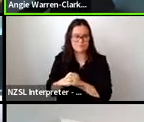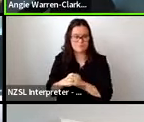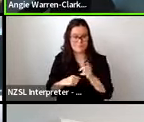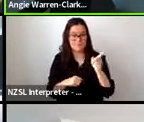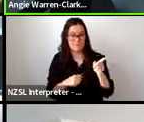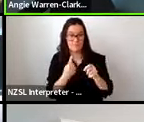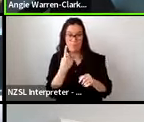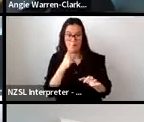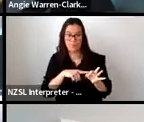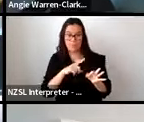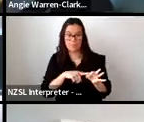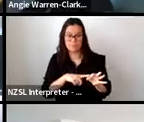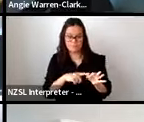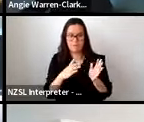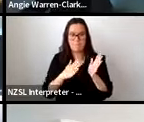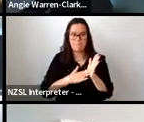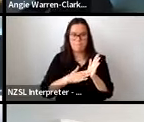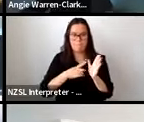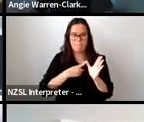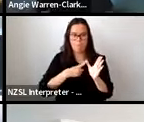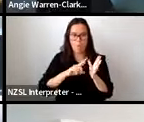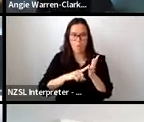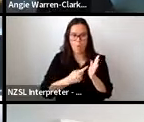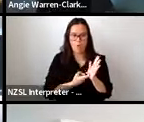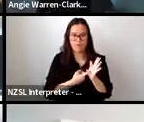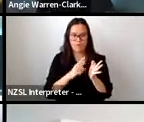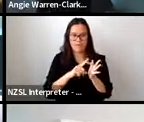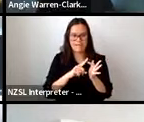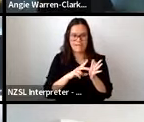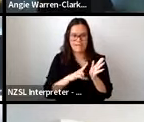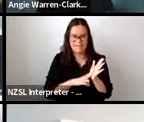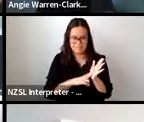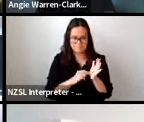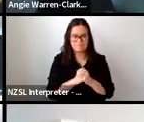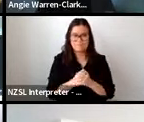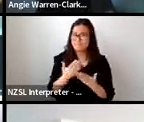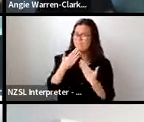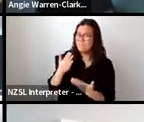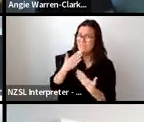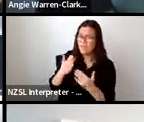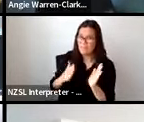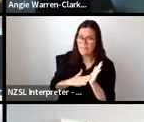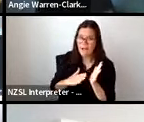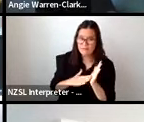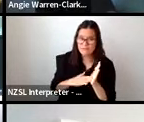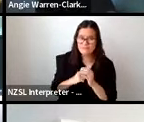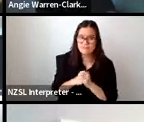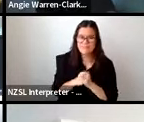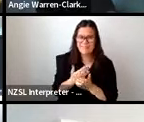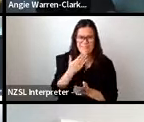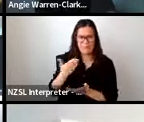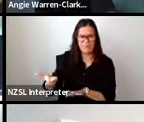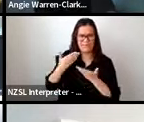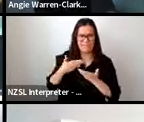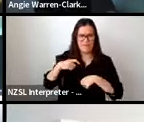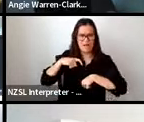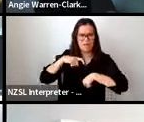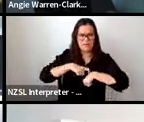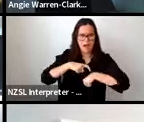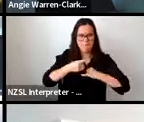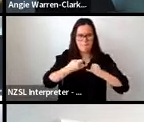question. Thanks very much, Margaret. I really appreciated that timeline too, which I